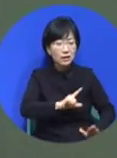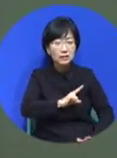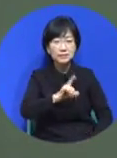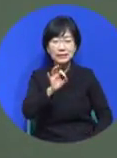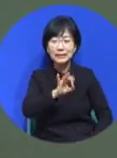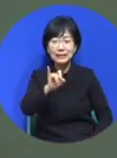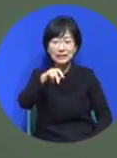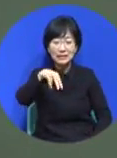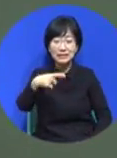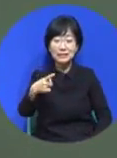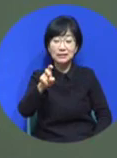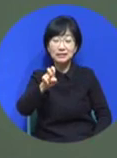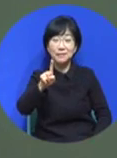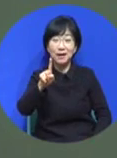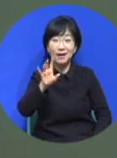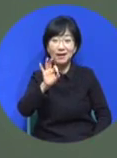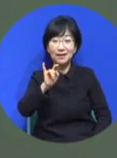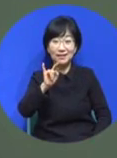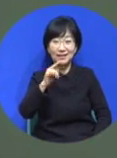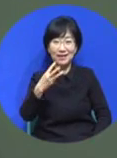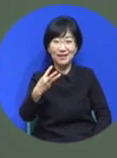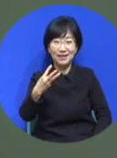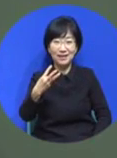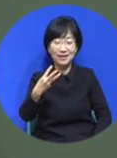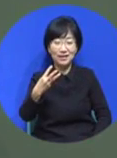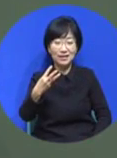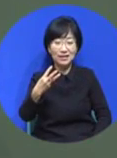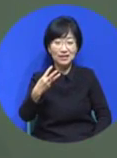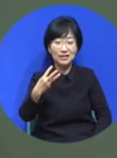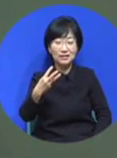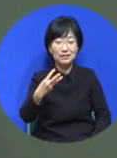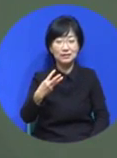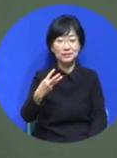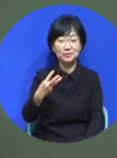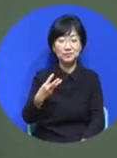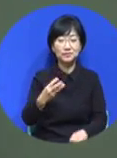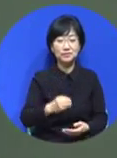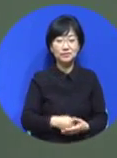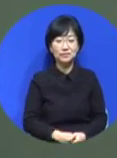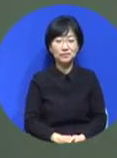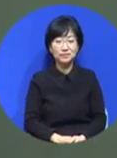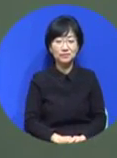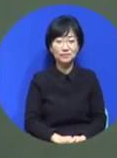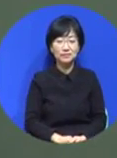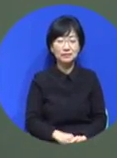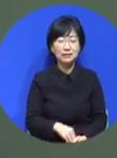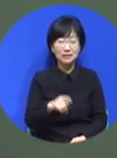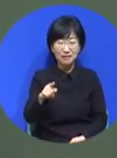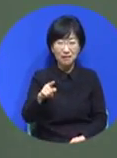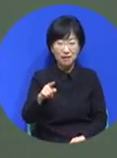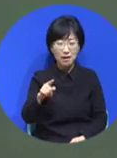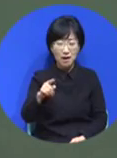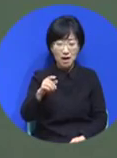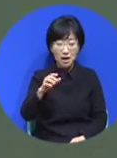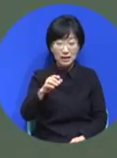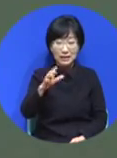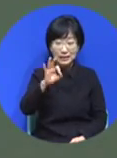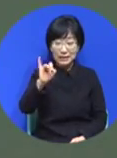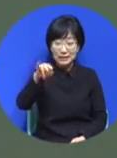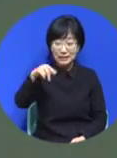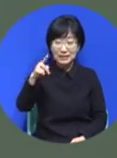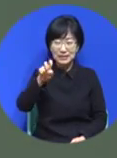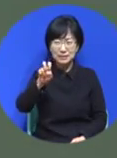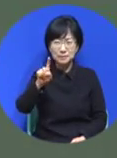Sarai was able to have a son, and his name was Isaac or Ishmael through Hagar. But this